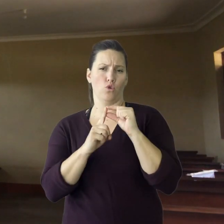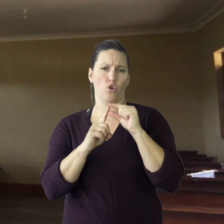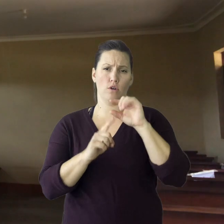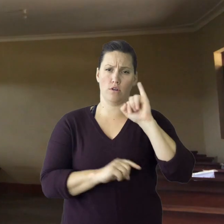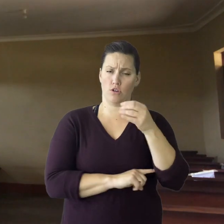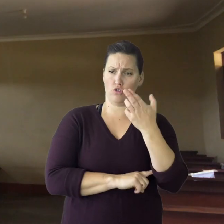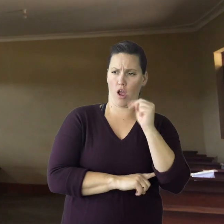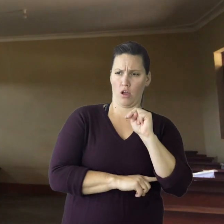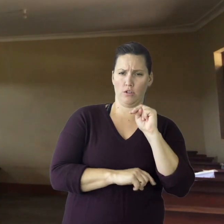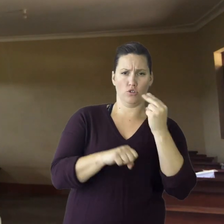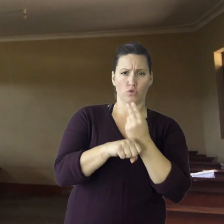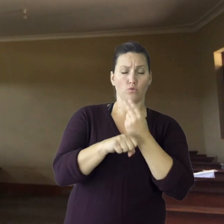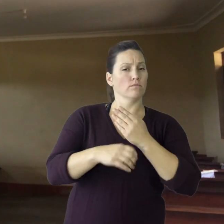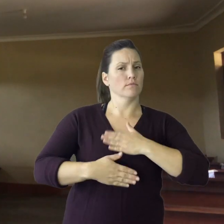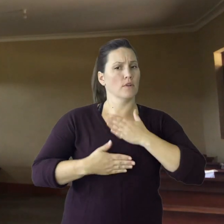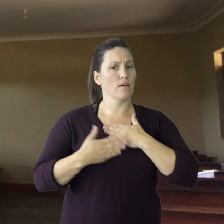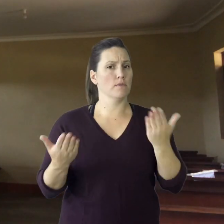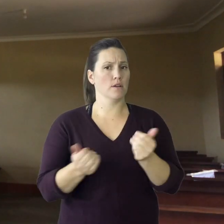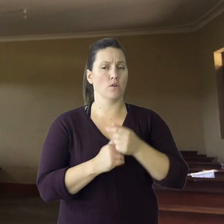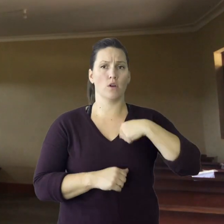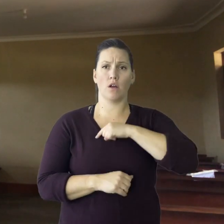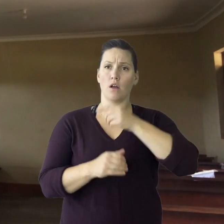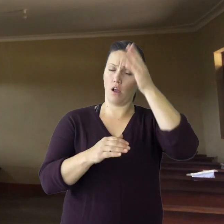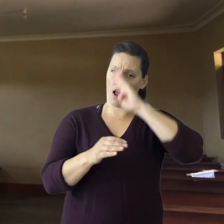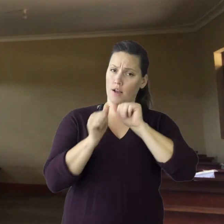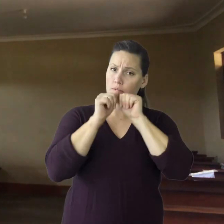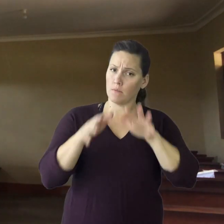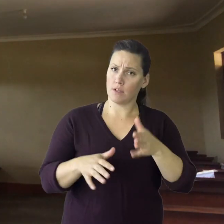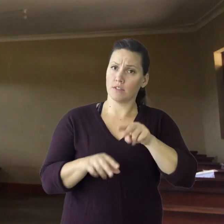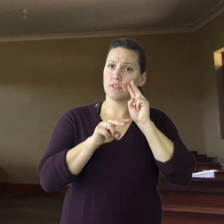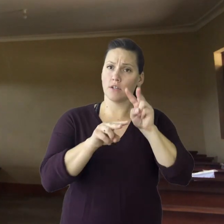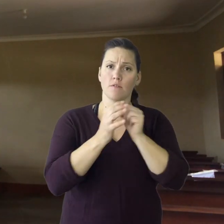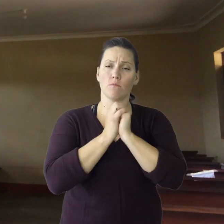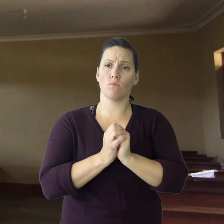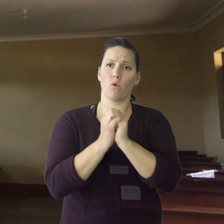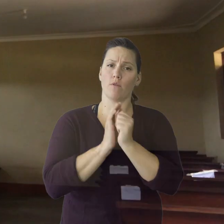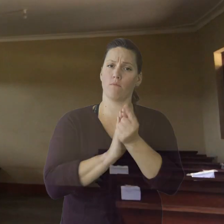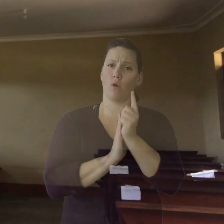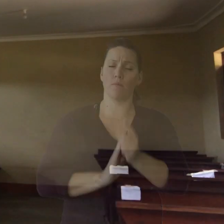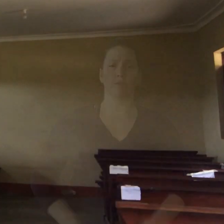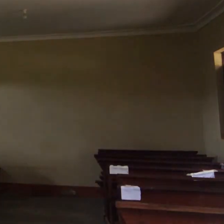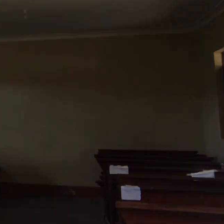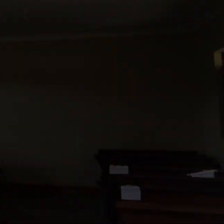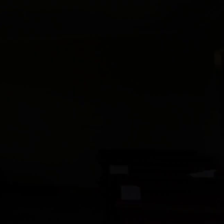John uses. We're glad you're with us today. God's blessings to you. We'll see you in worship in just a minute.